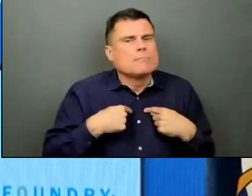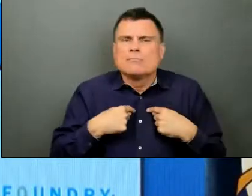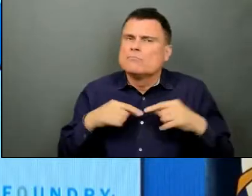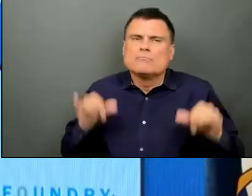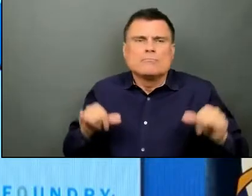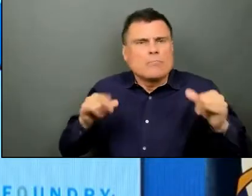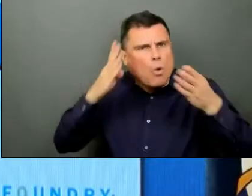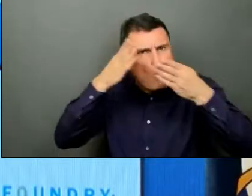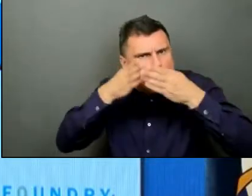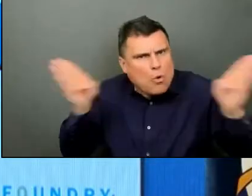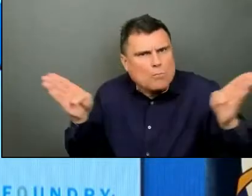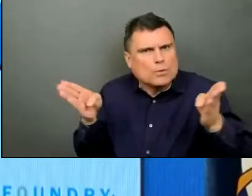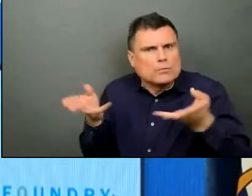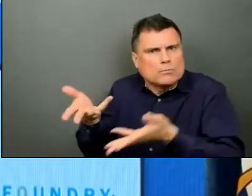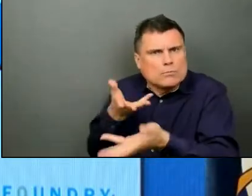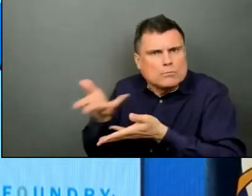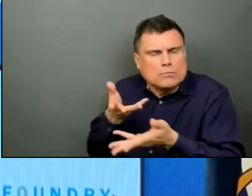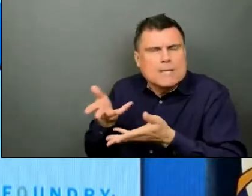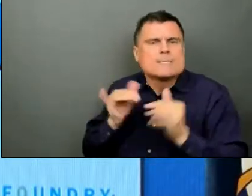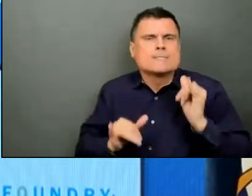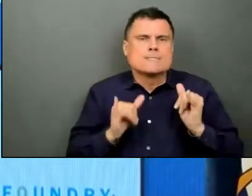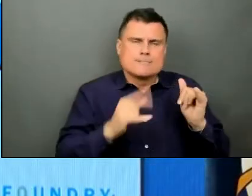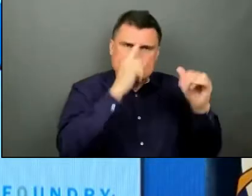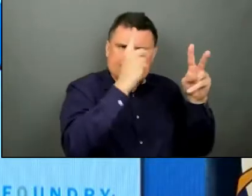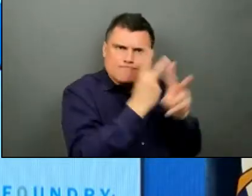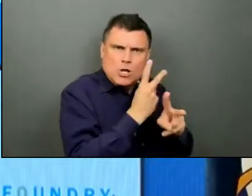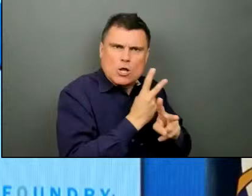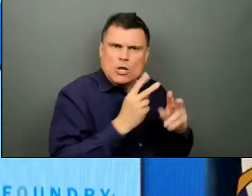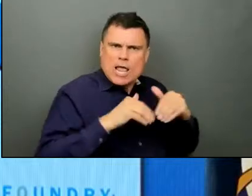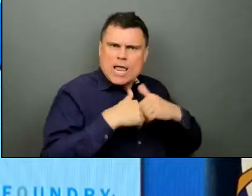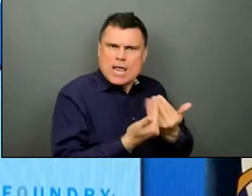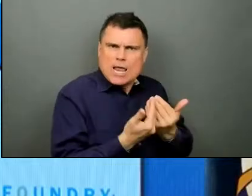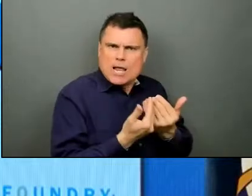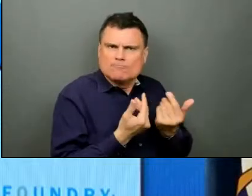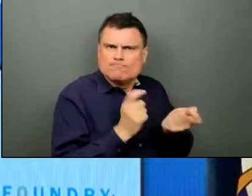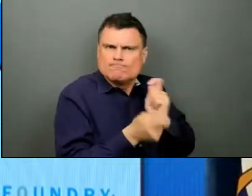of another way for young people to access services.